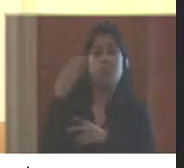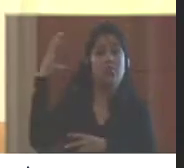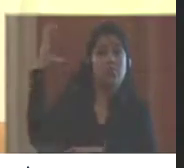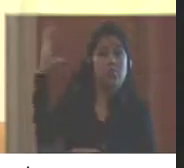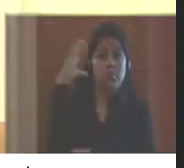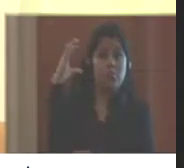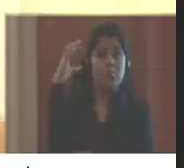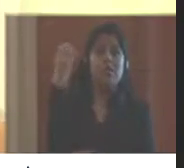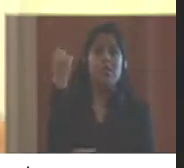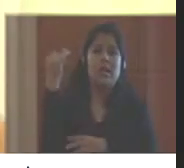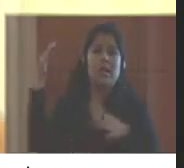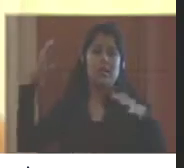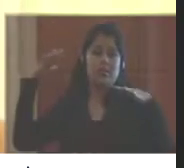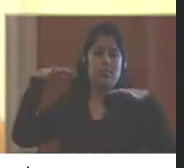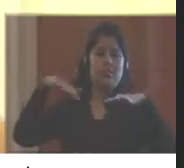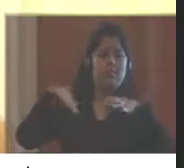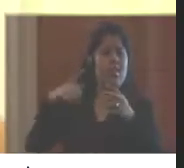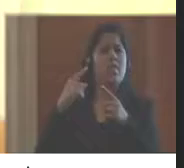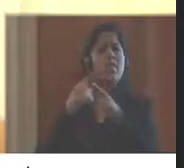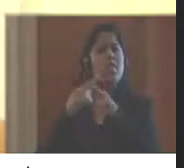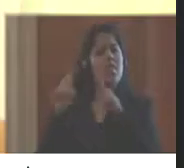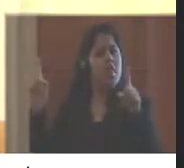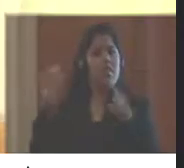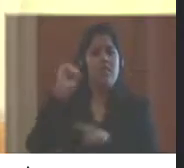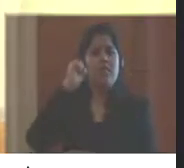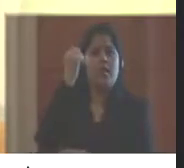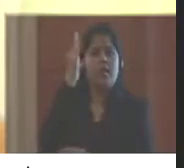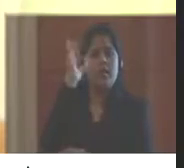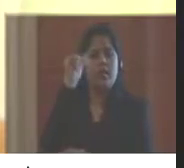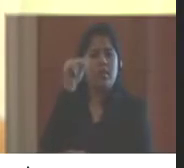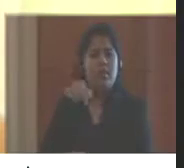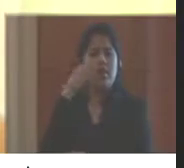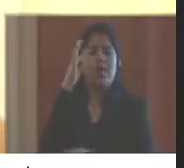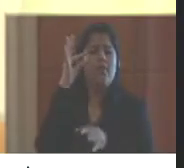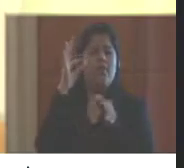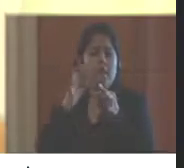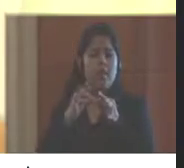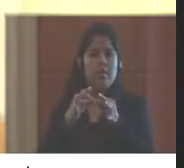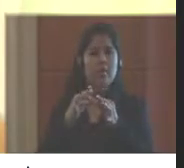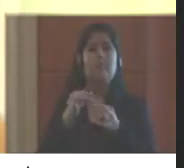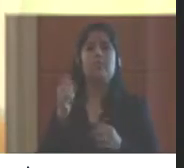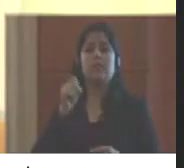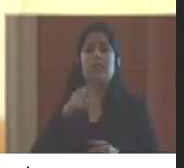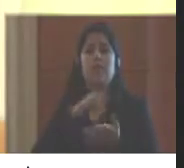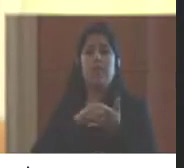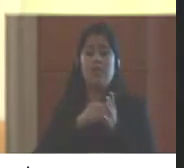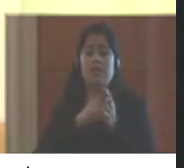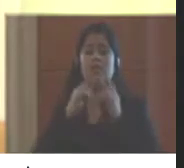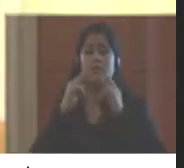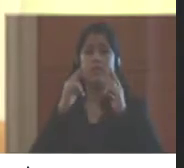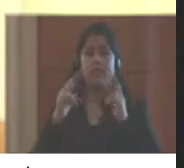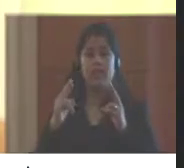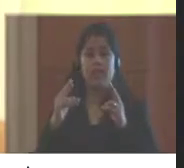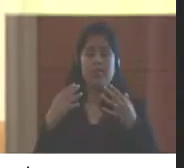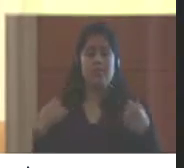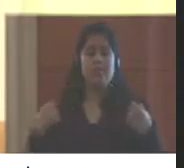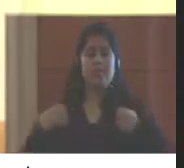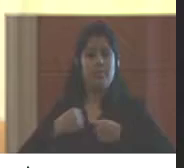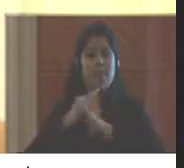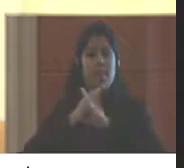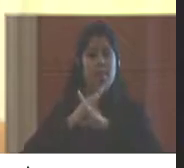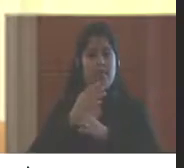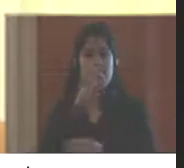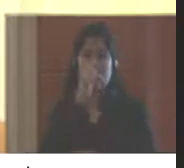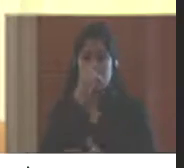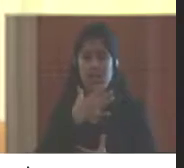unexpected flood that led to a collapse. It was a different city, not Santa Fe, and the response system